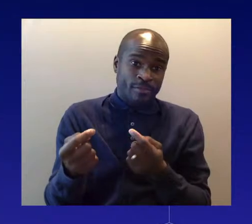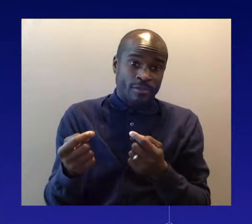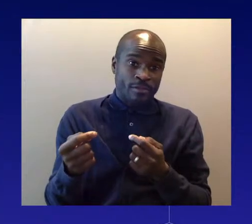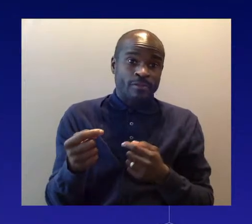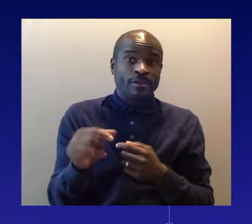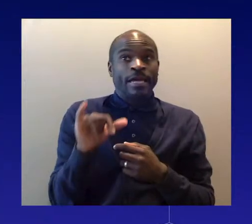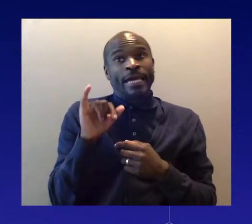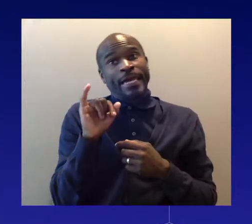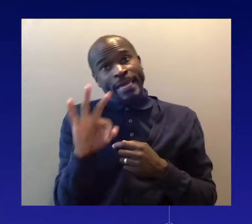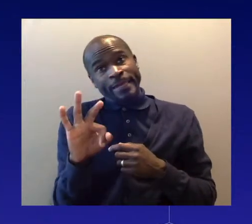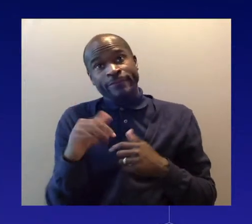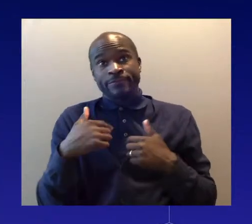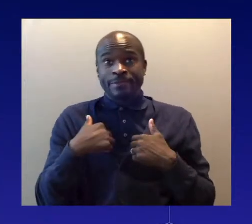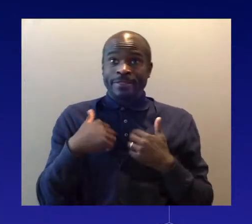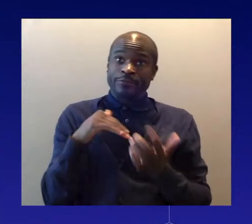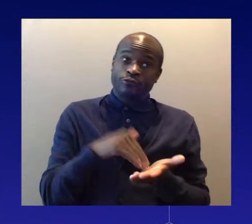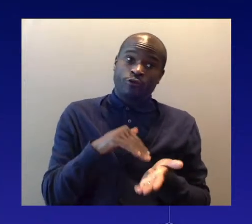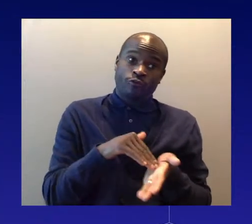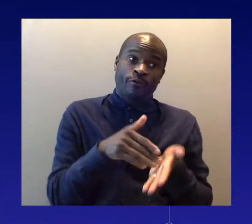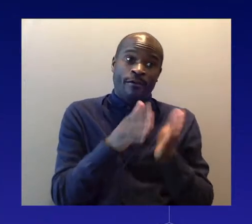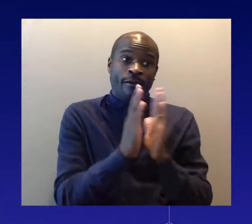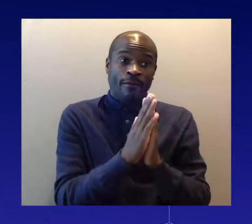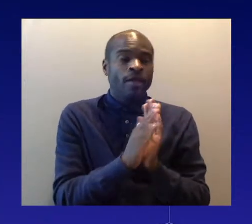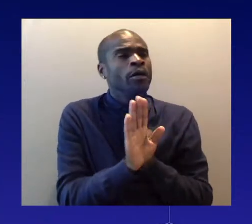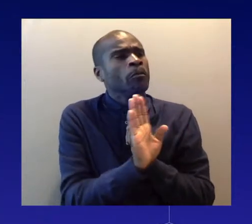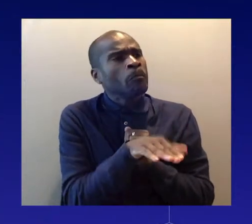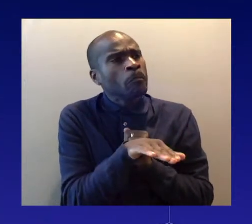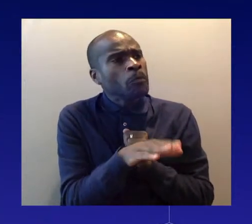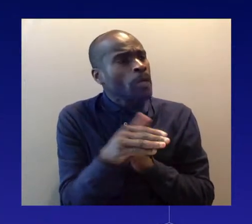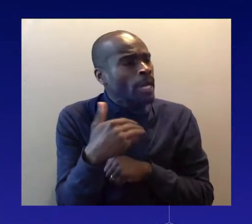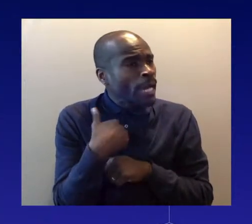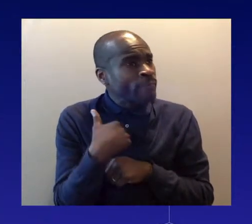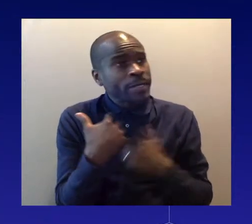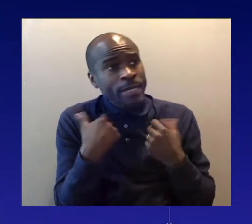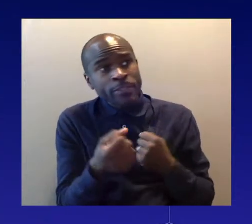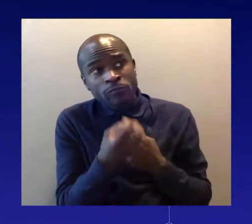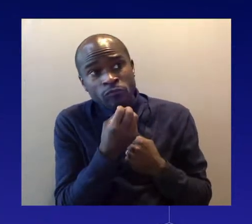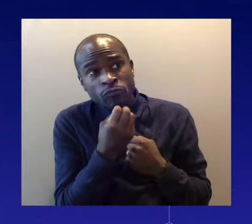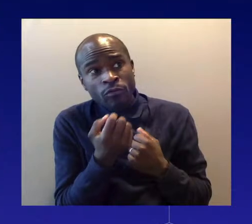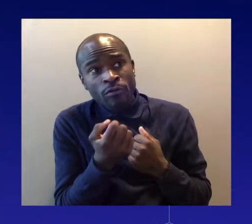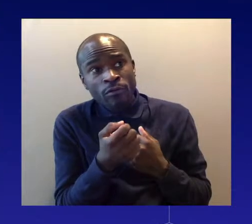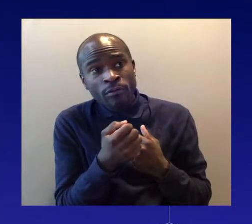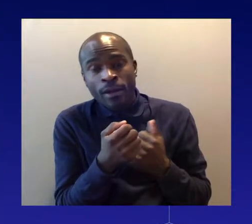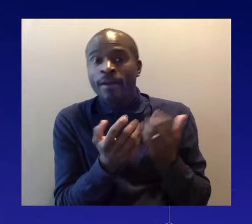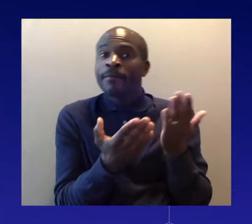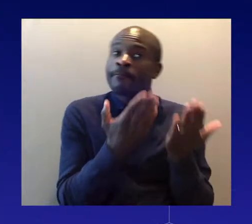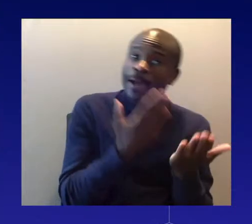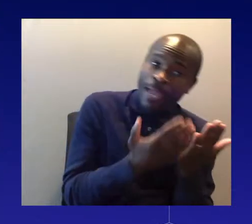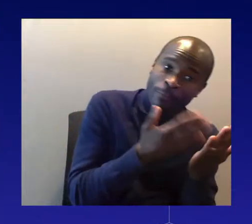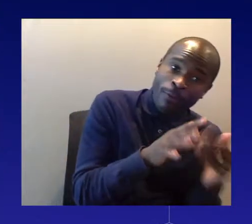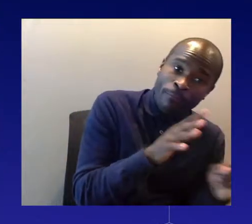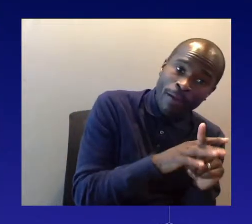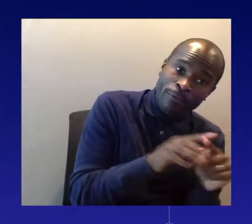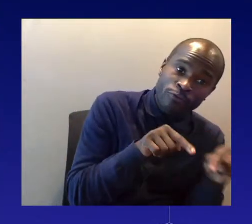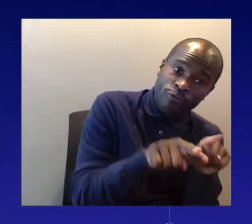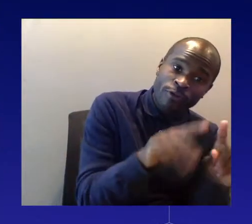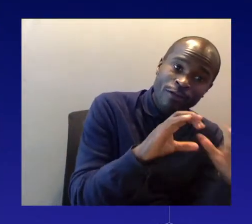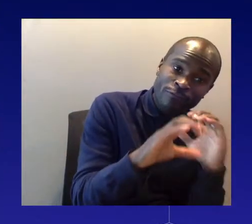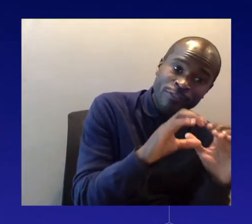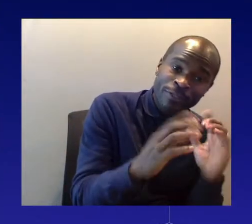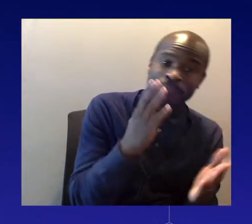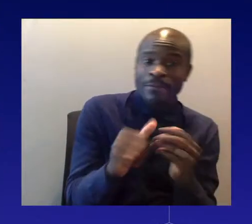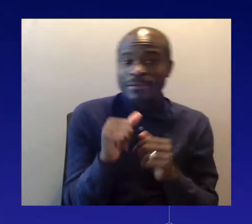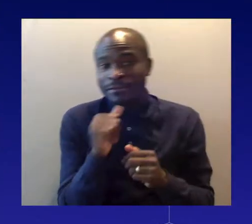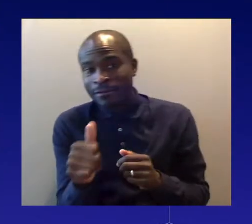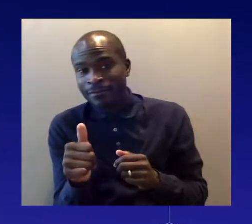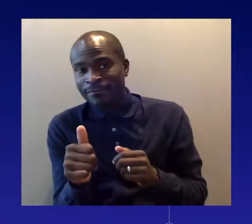ask whether you have a healthy food to eat, it might come up in conversation, it might not. And again, in recognition of the fact that we can't really ignore it